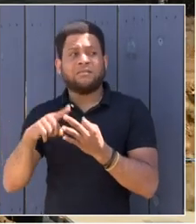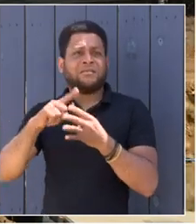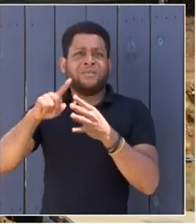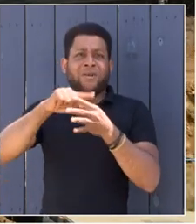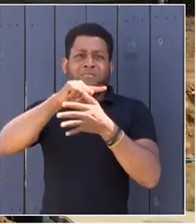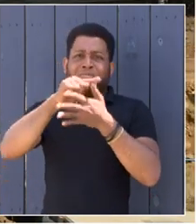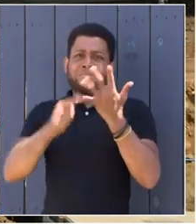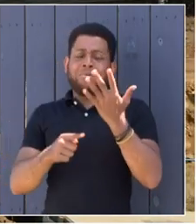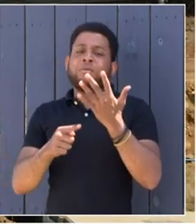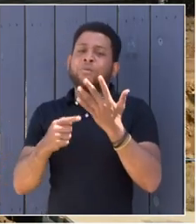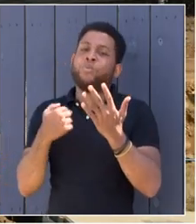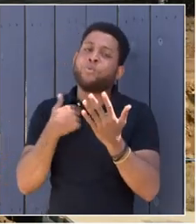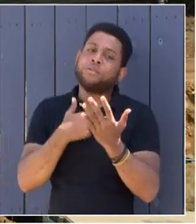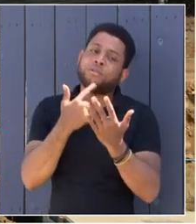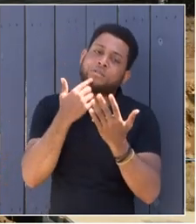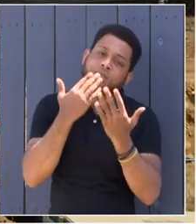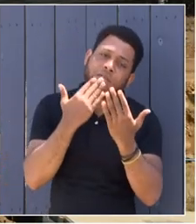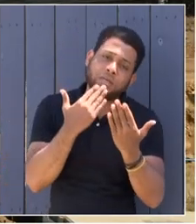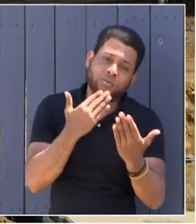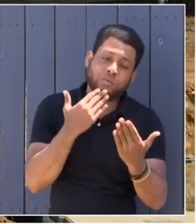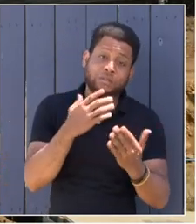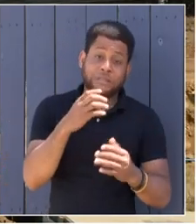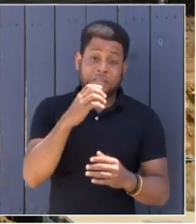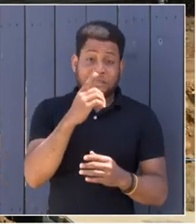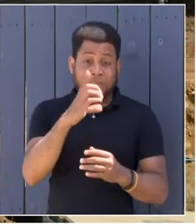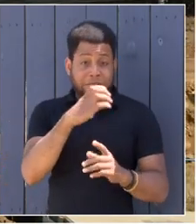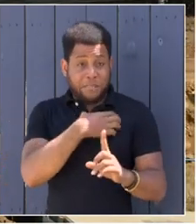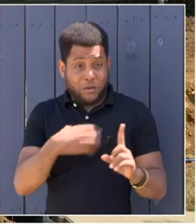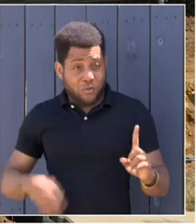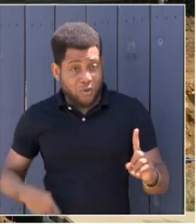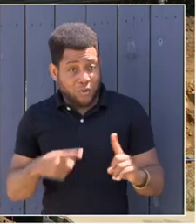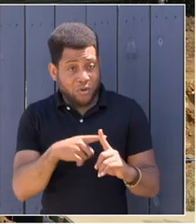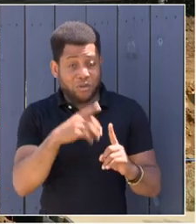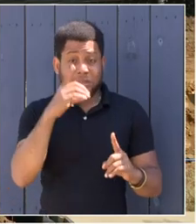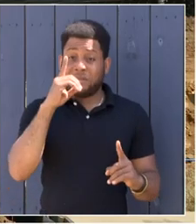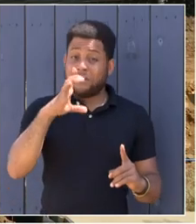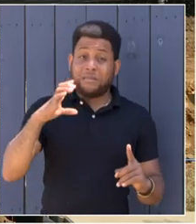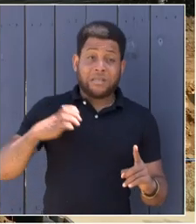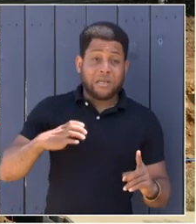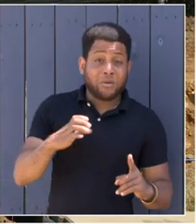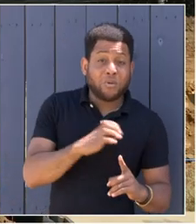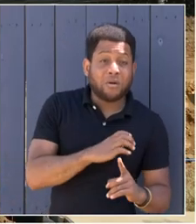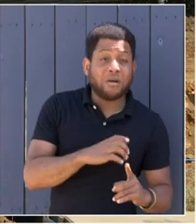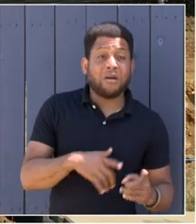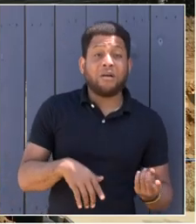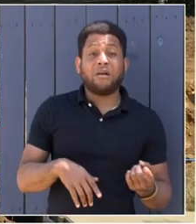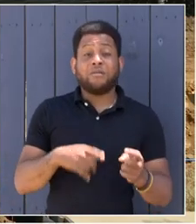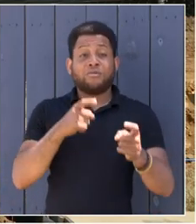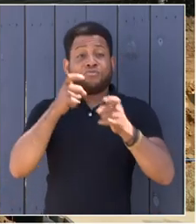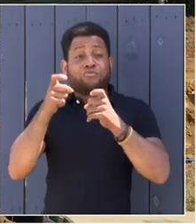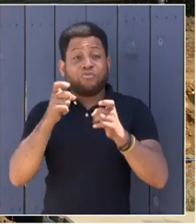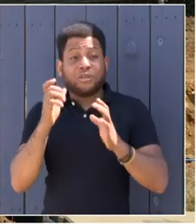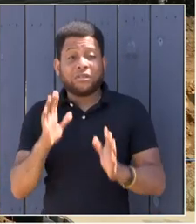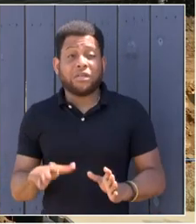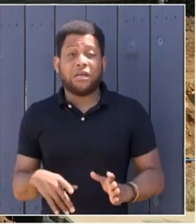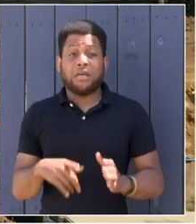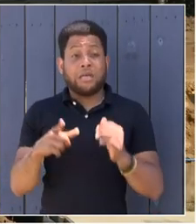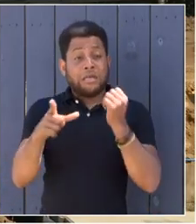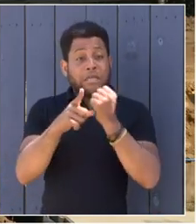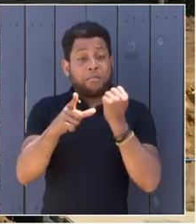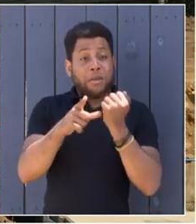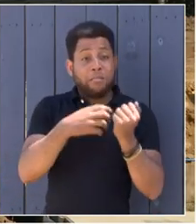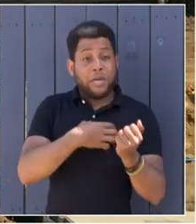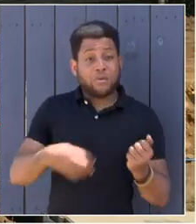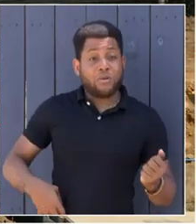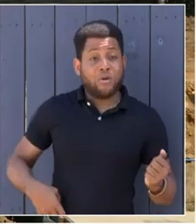Albert, Councilmember Gray, Councilmember McDuffy, and Councilmember Bonds for their steadfast support of the project to get